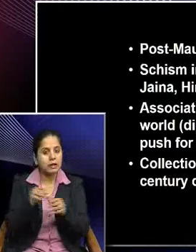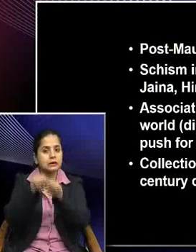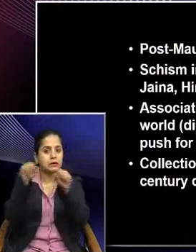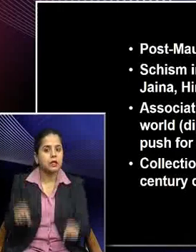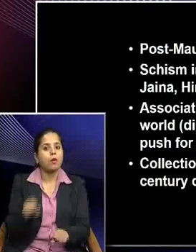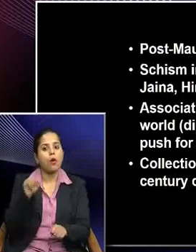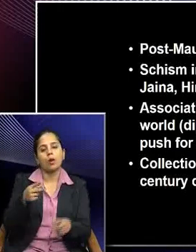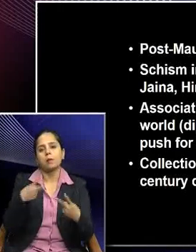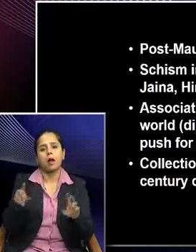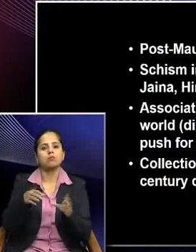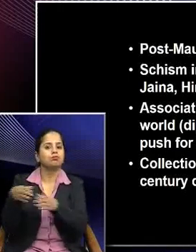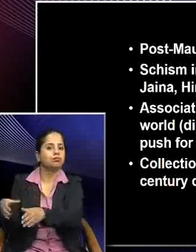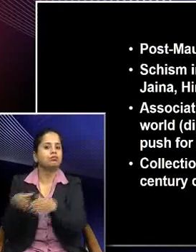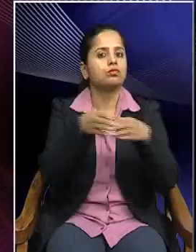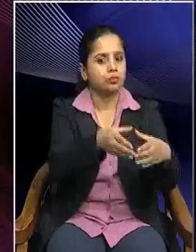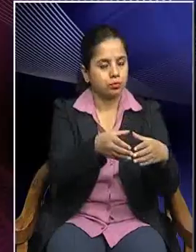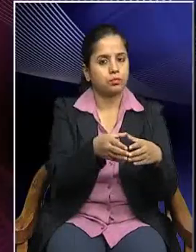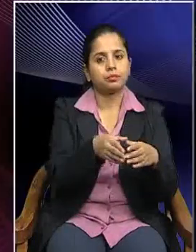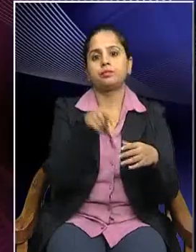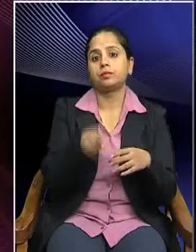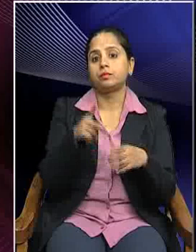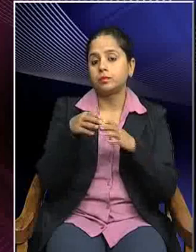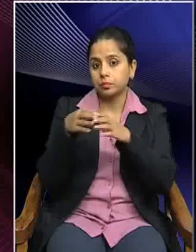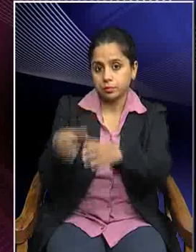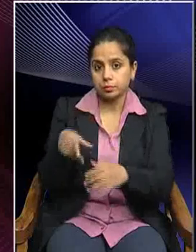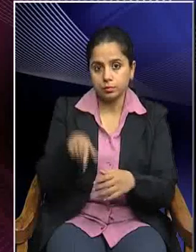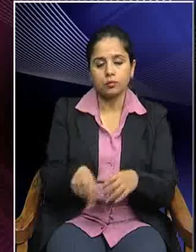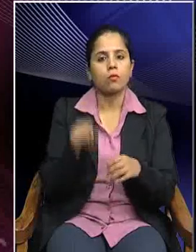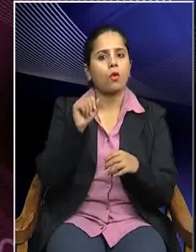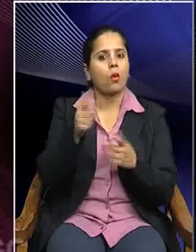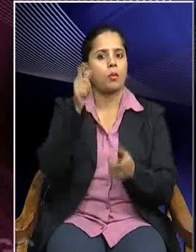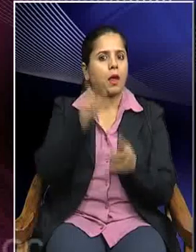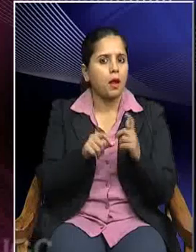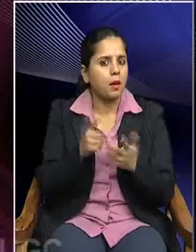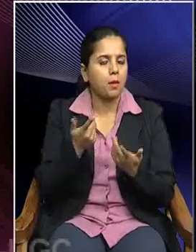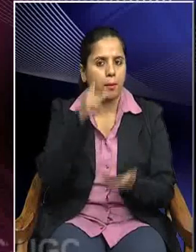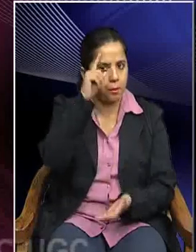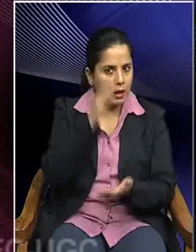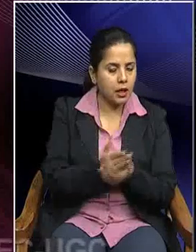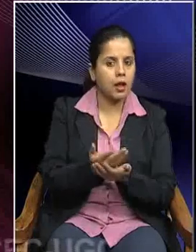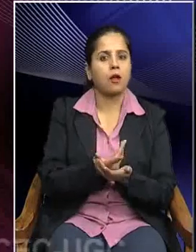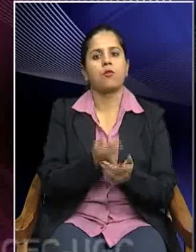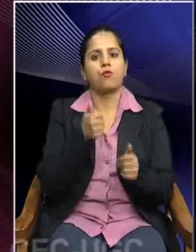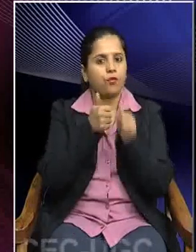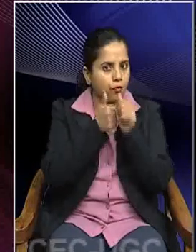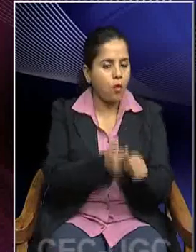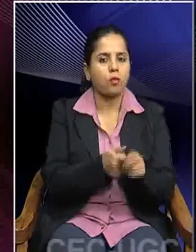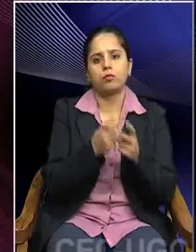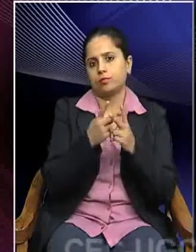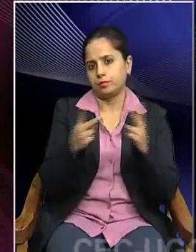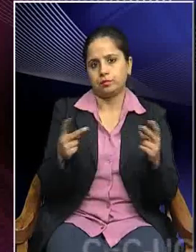with a distinct set of subscribers, believers. It had